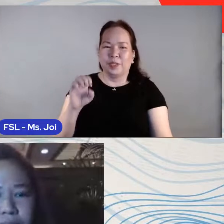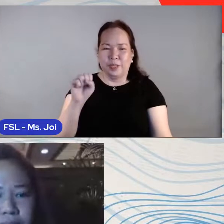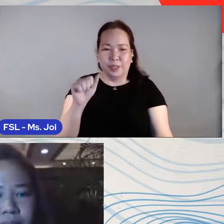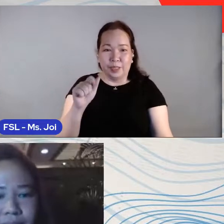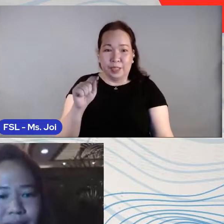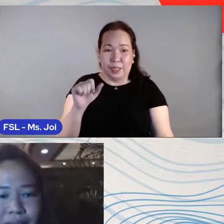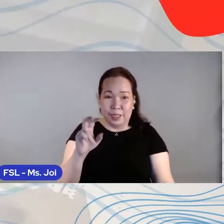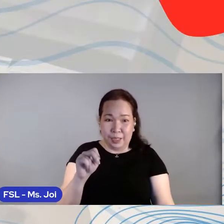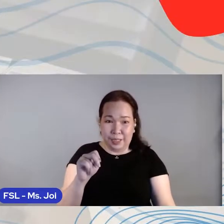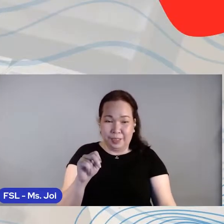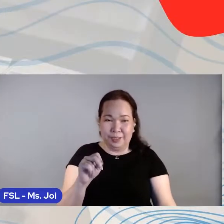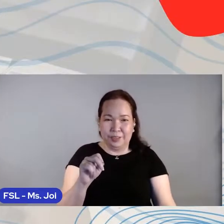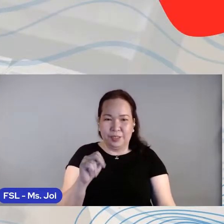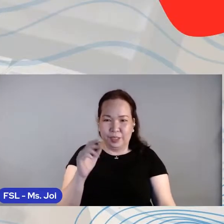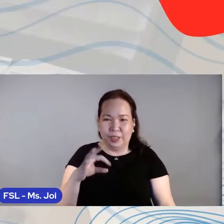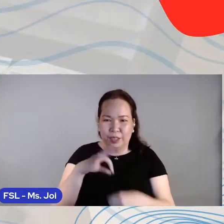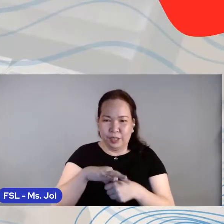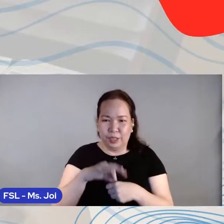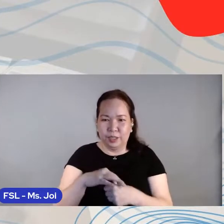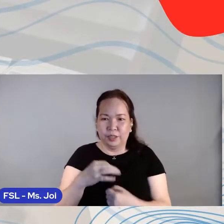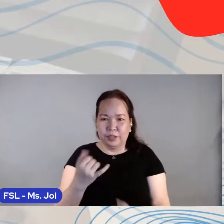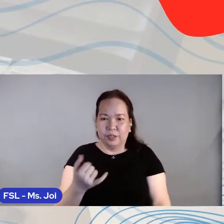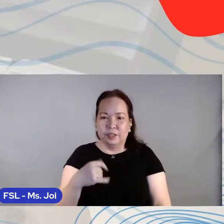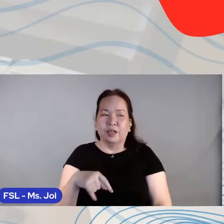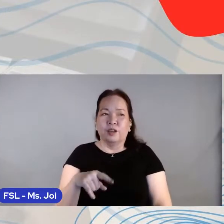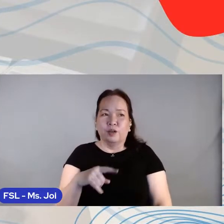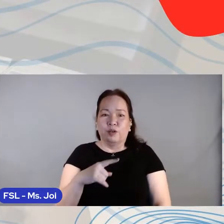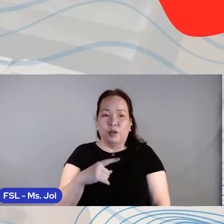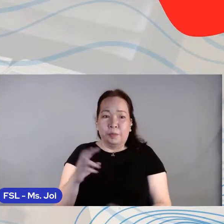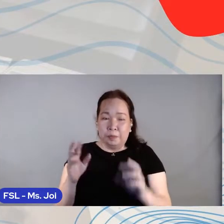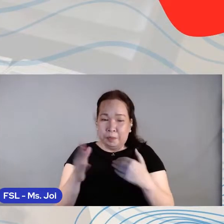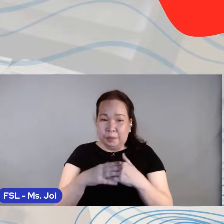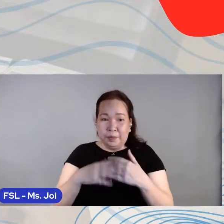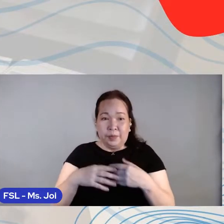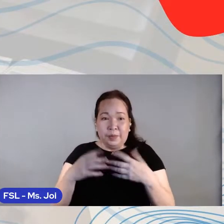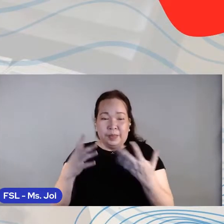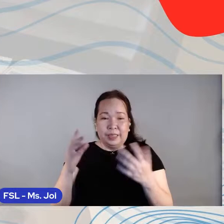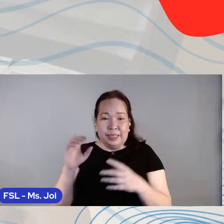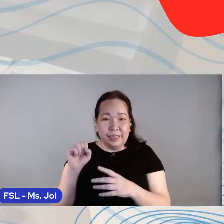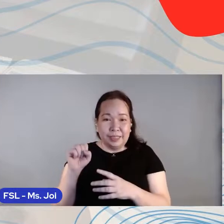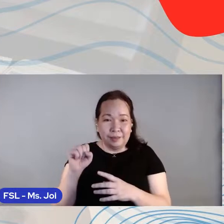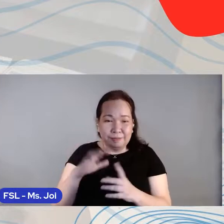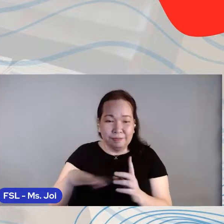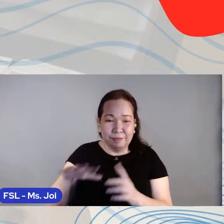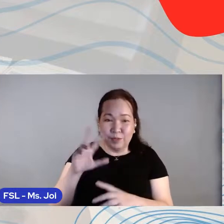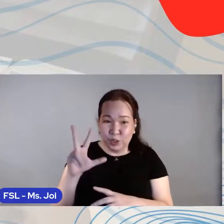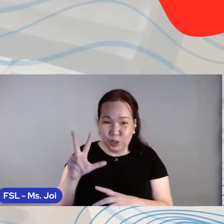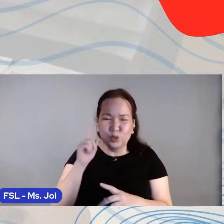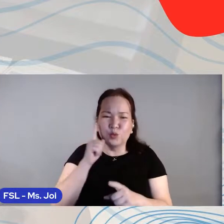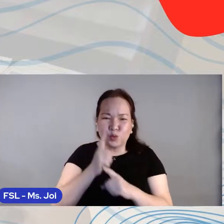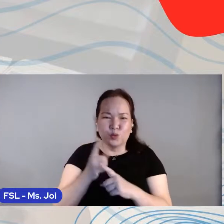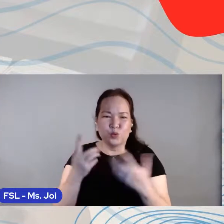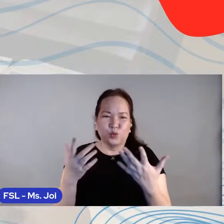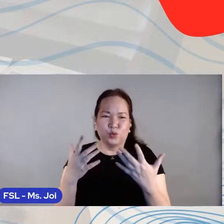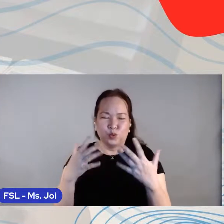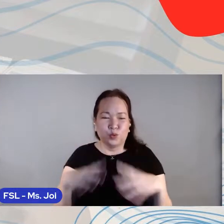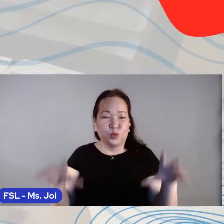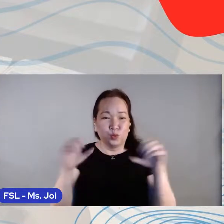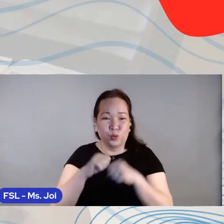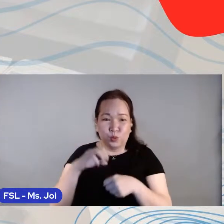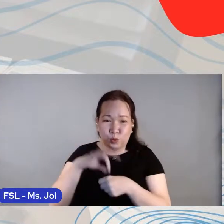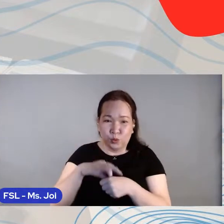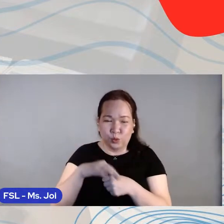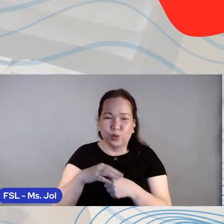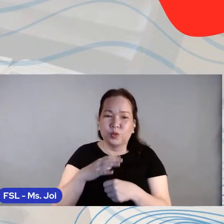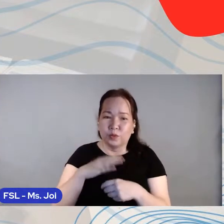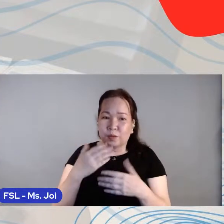are gearing up for season 3 of the show. Actually, since patapos na yung elections natin. So please